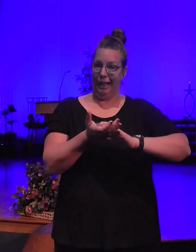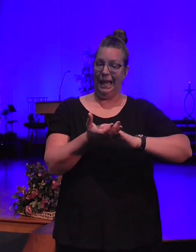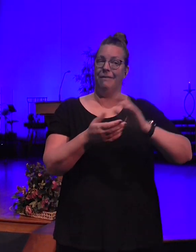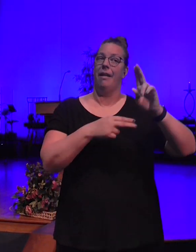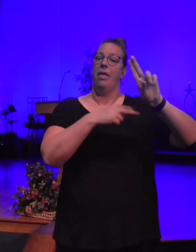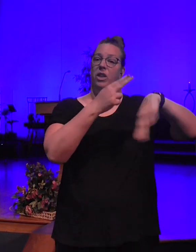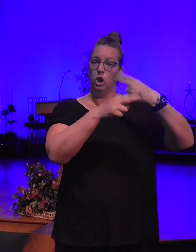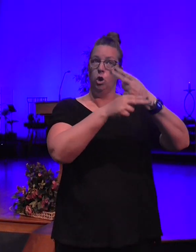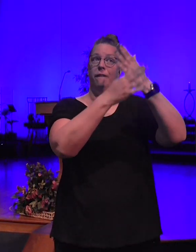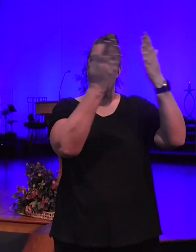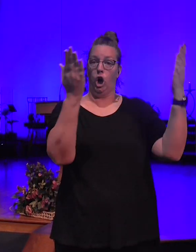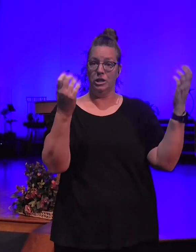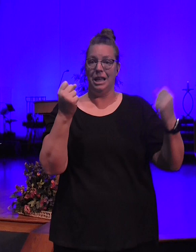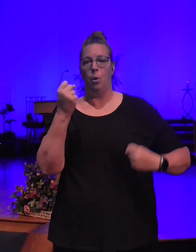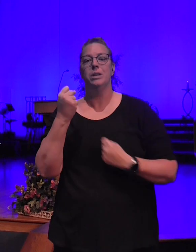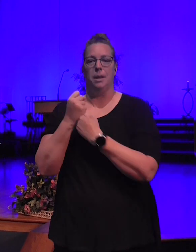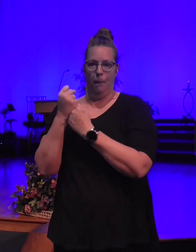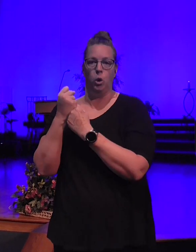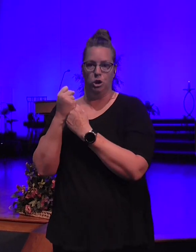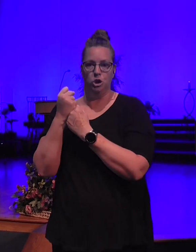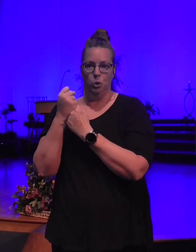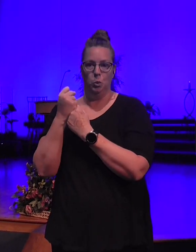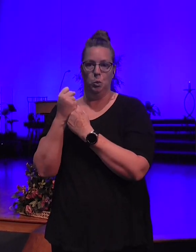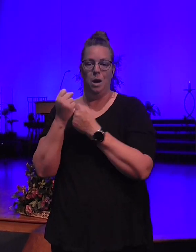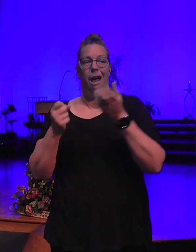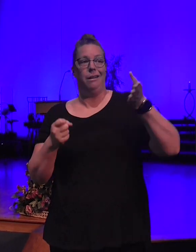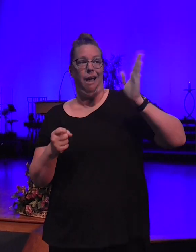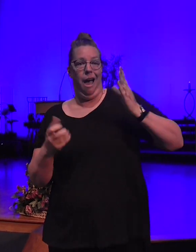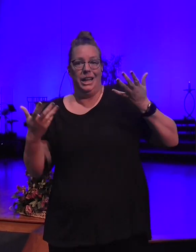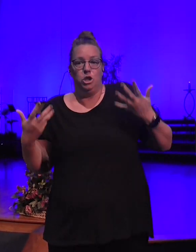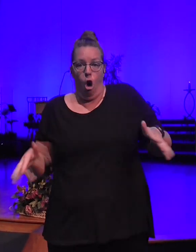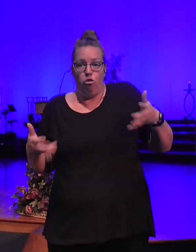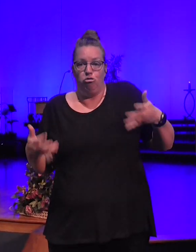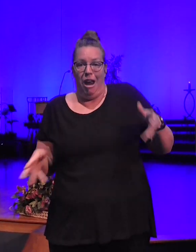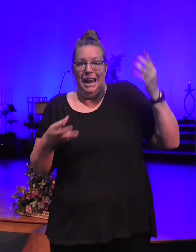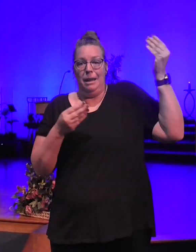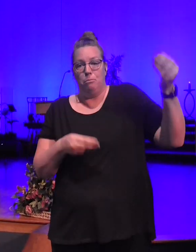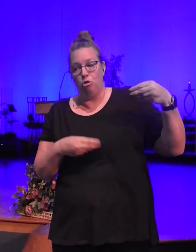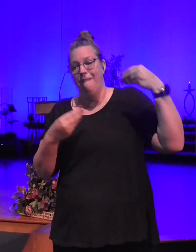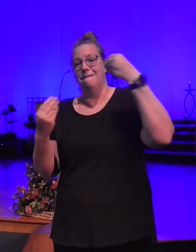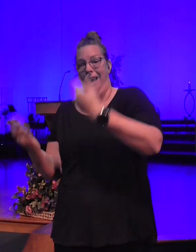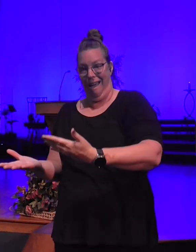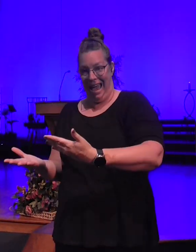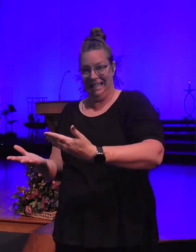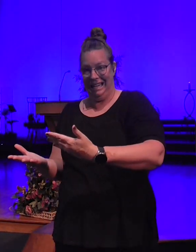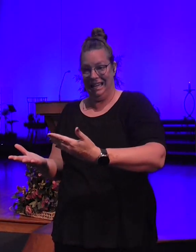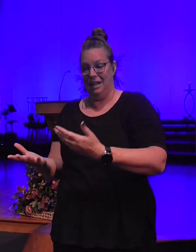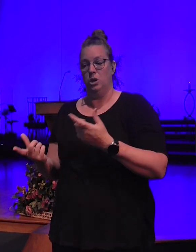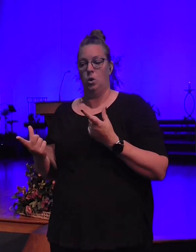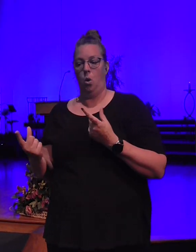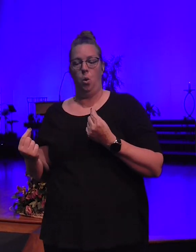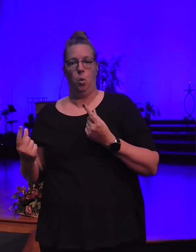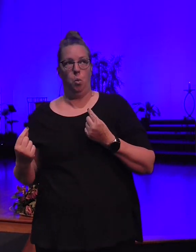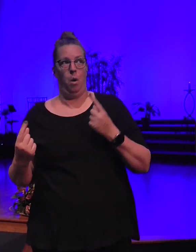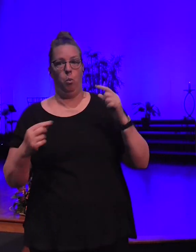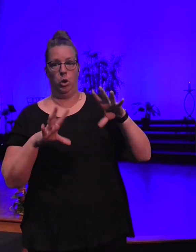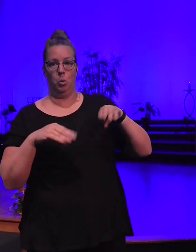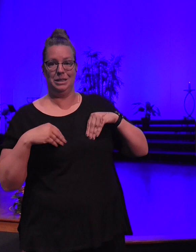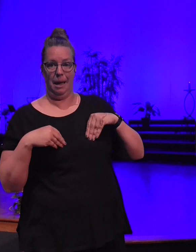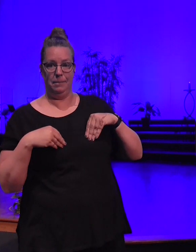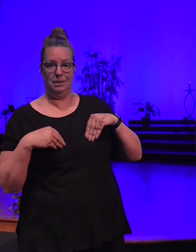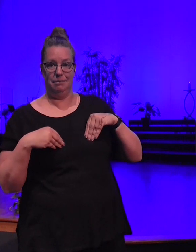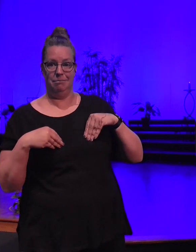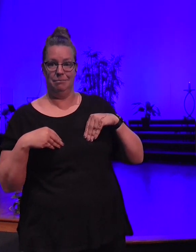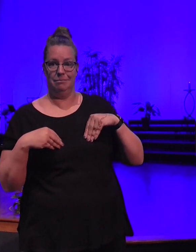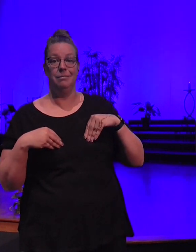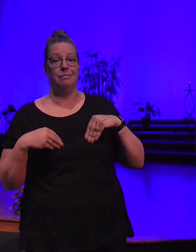back. That God has provided everything. What are you willing to accept